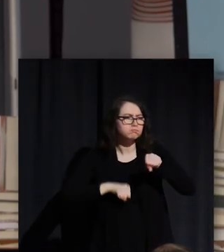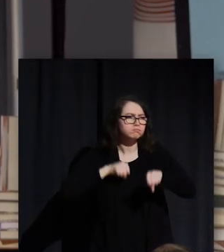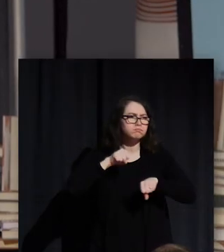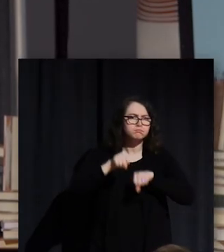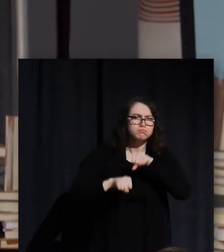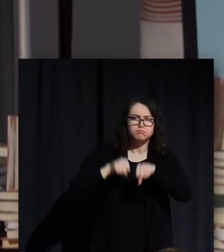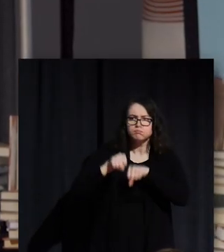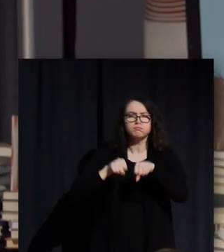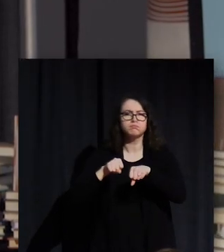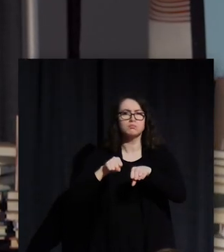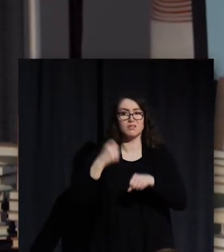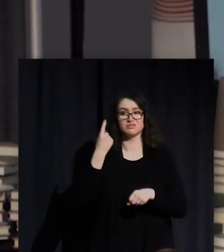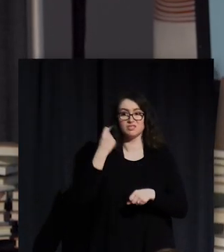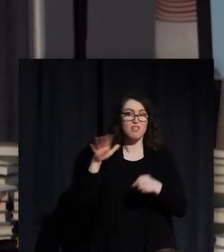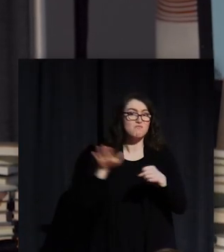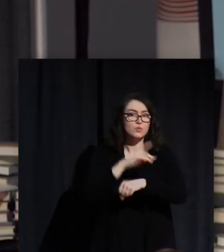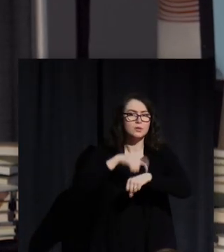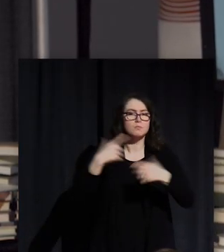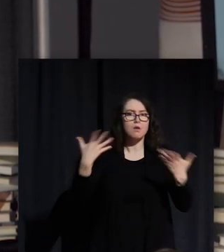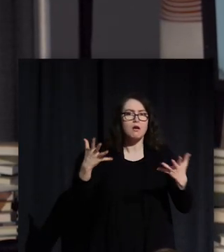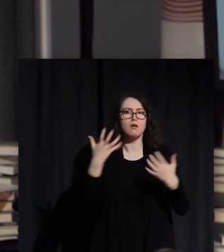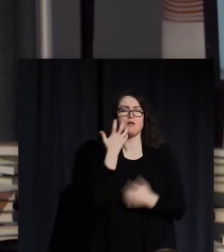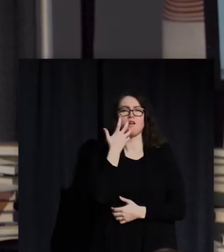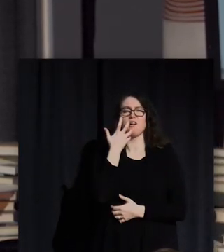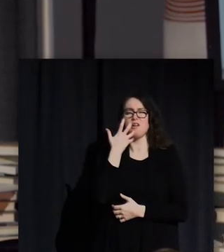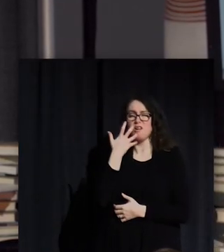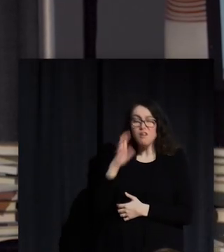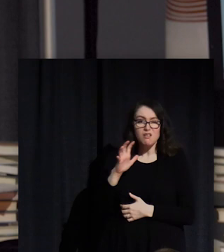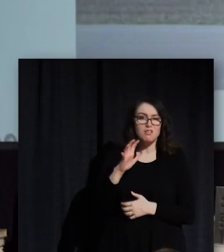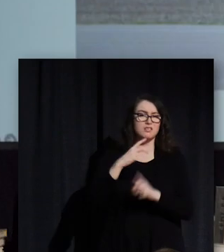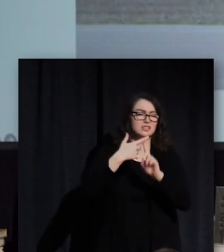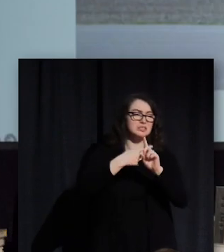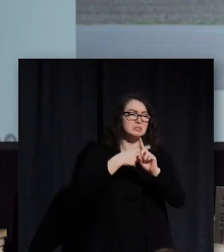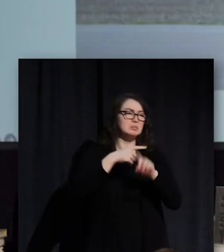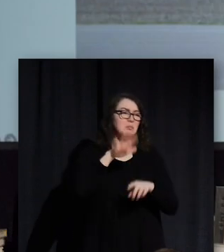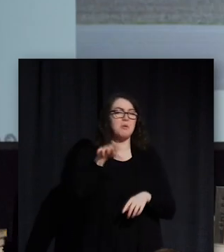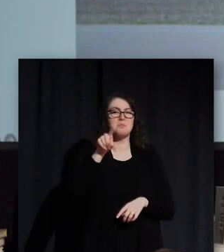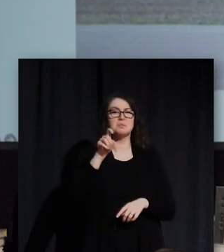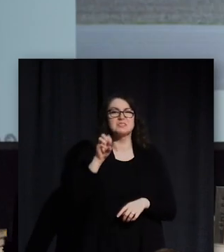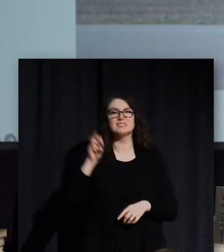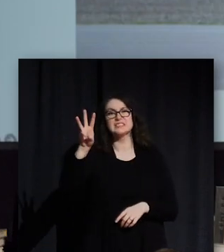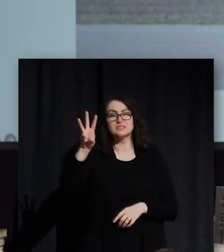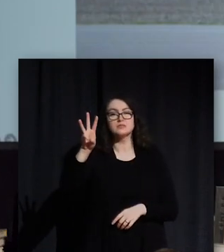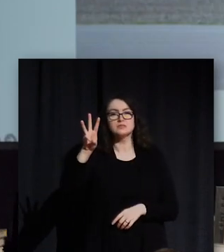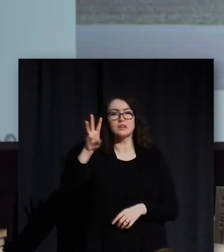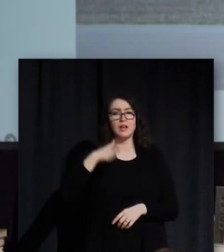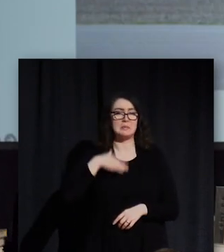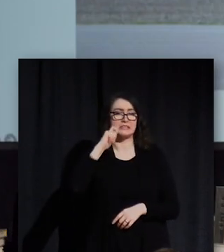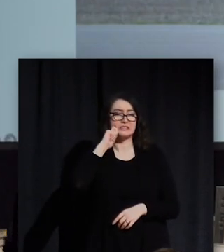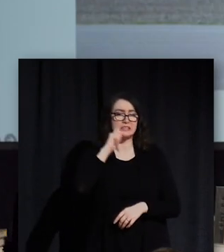It's been a heat wave the entire way. Most days have hit 106 degrees. My